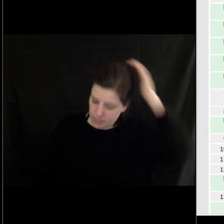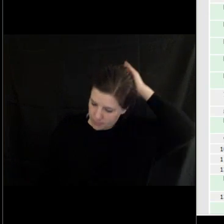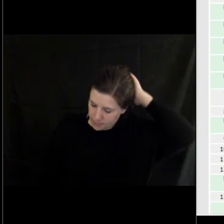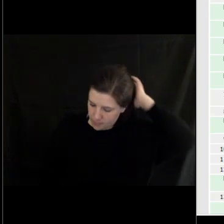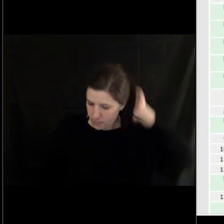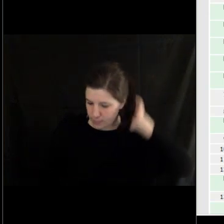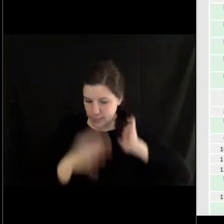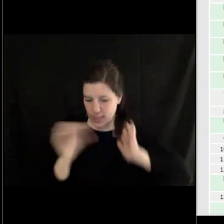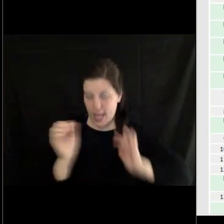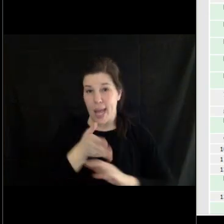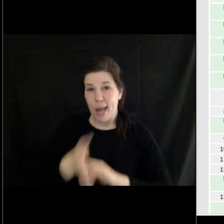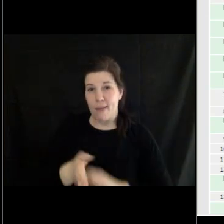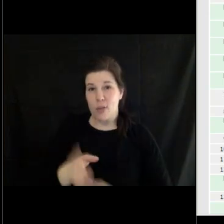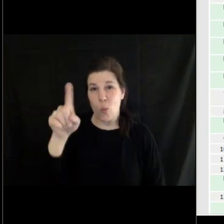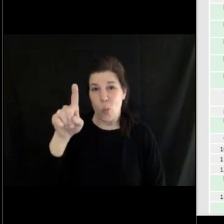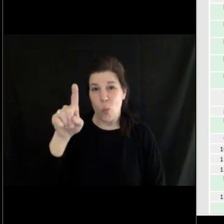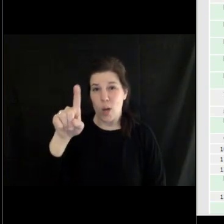And after